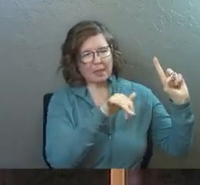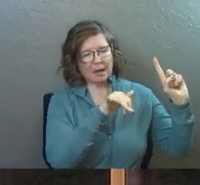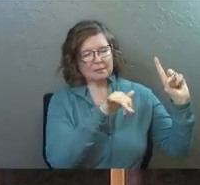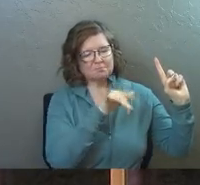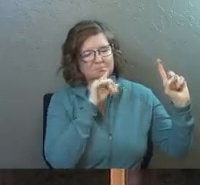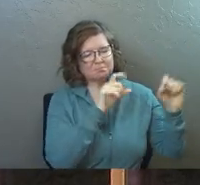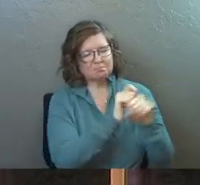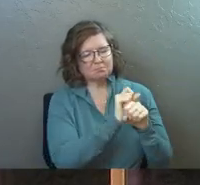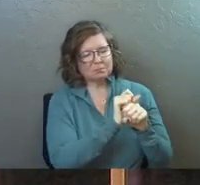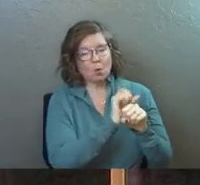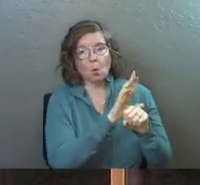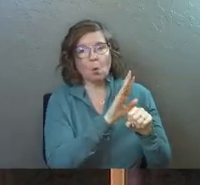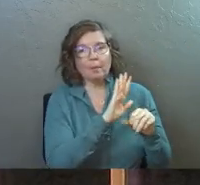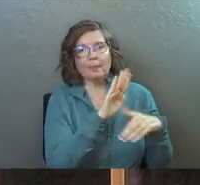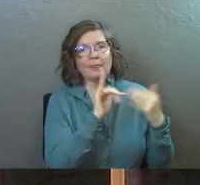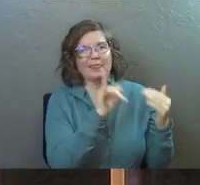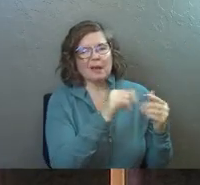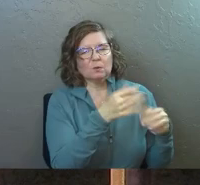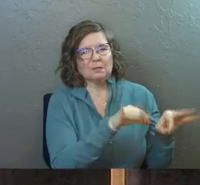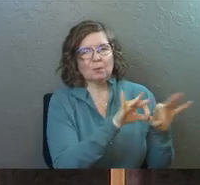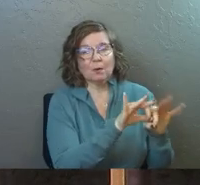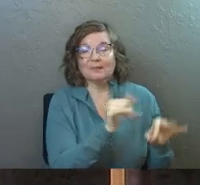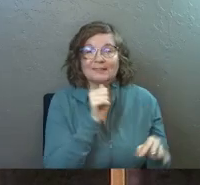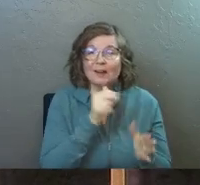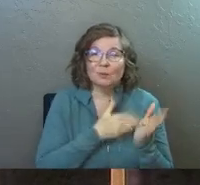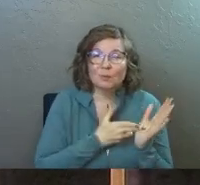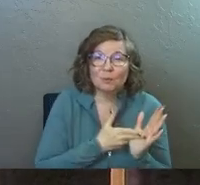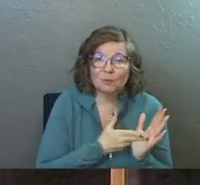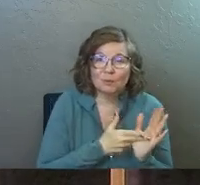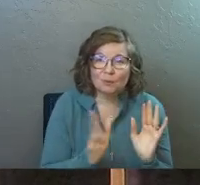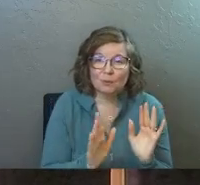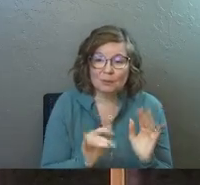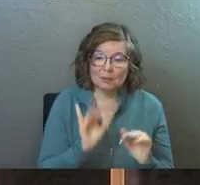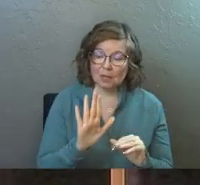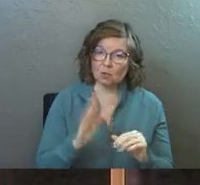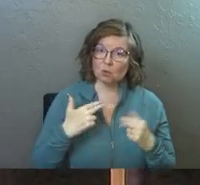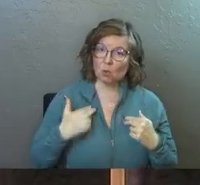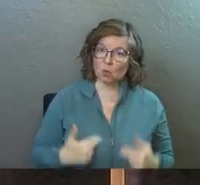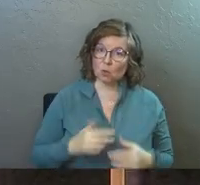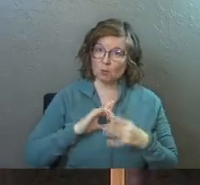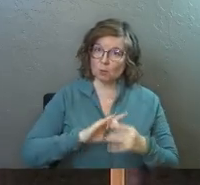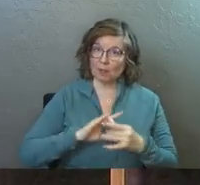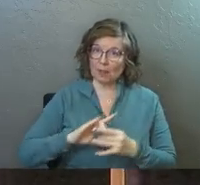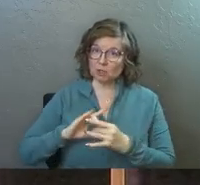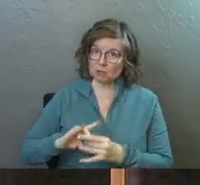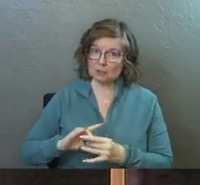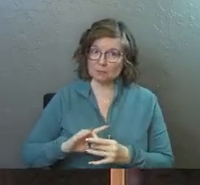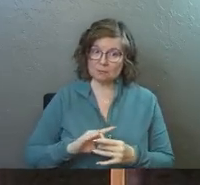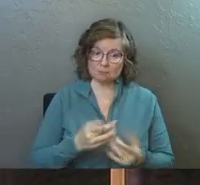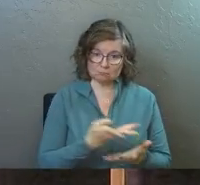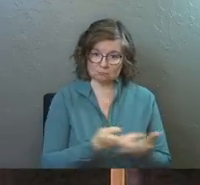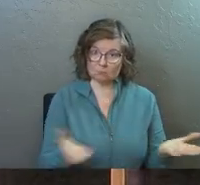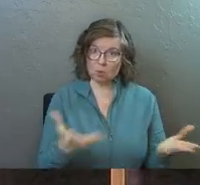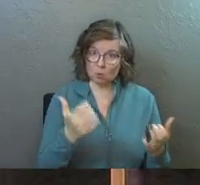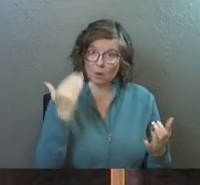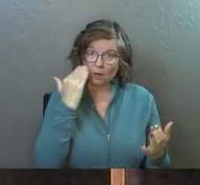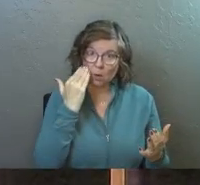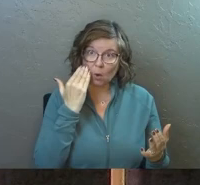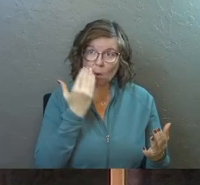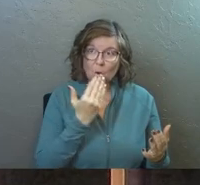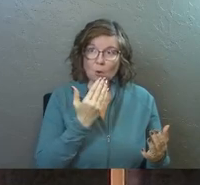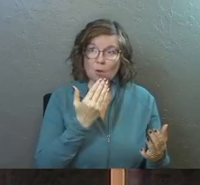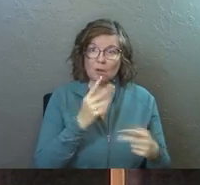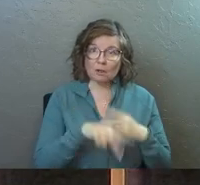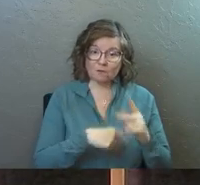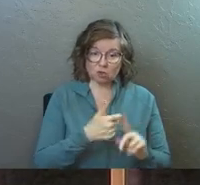or it's all that matters. It's not true. Even in your human relationships, do you want to get to know